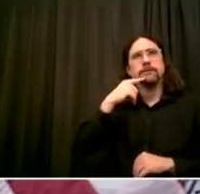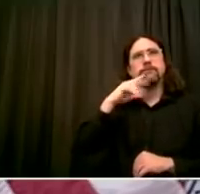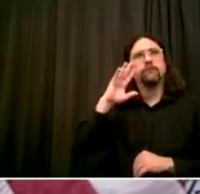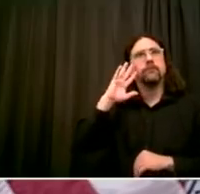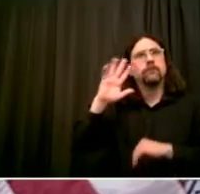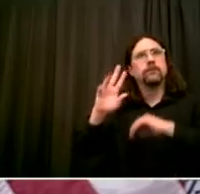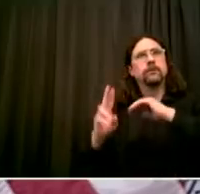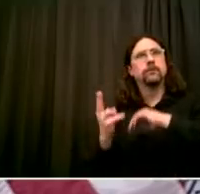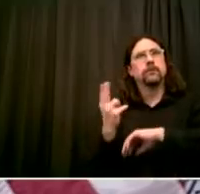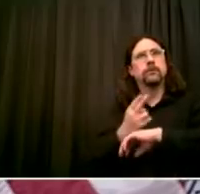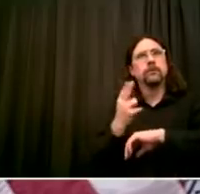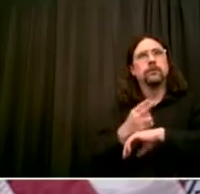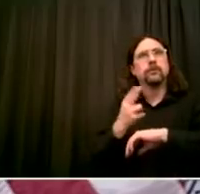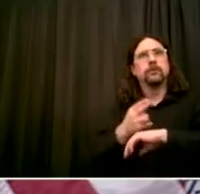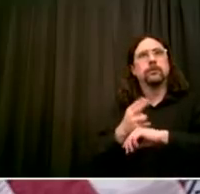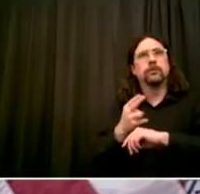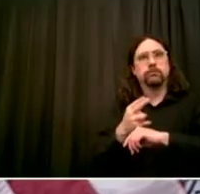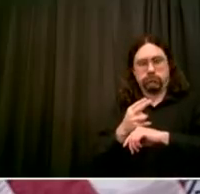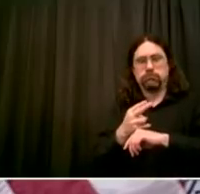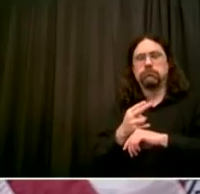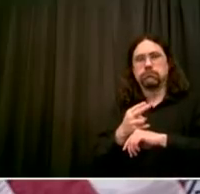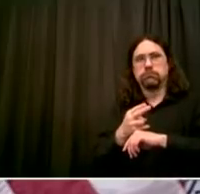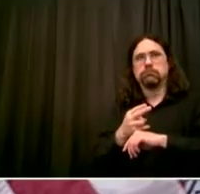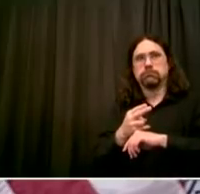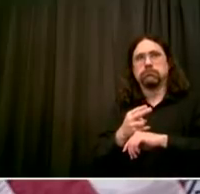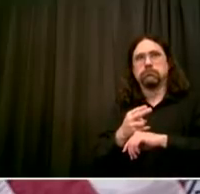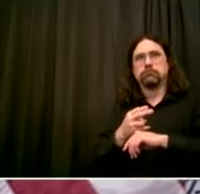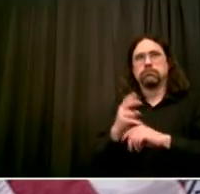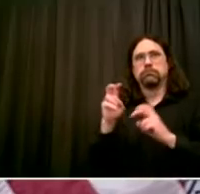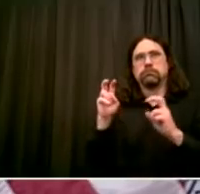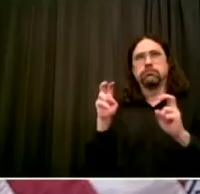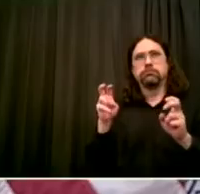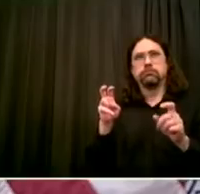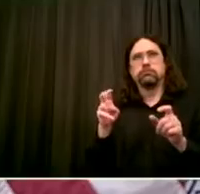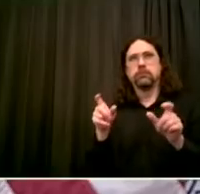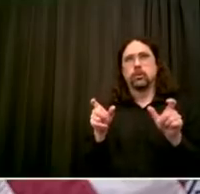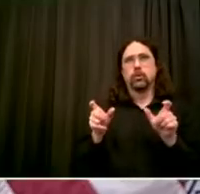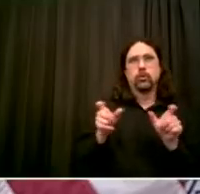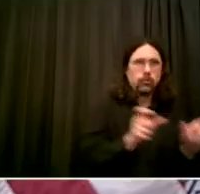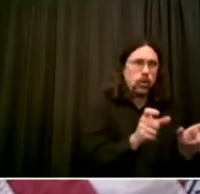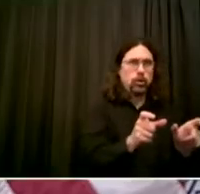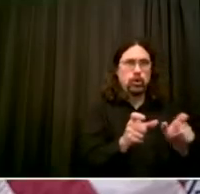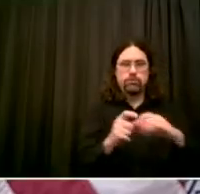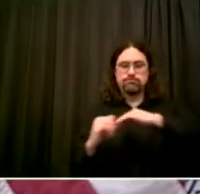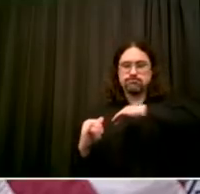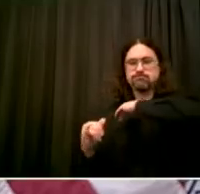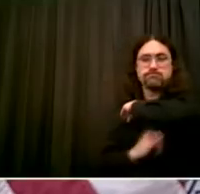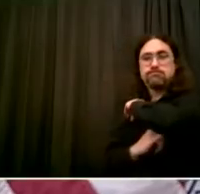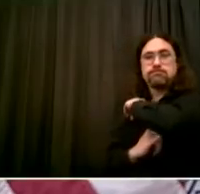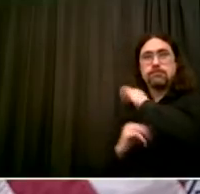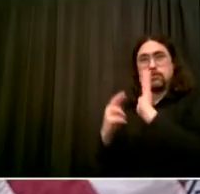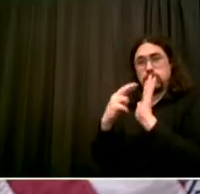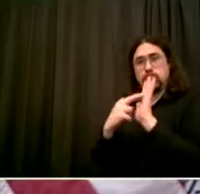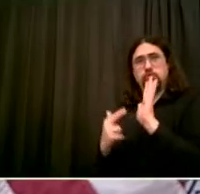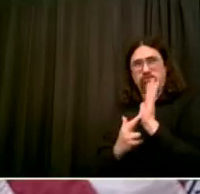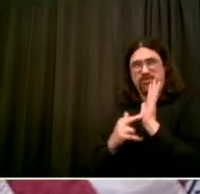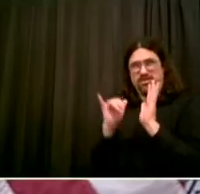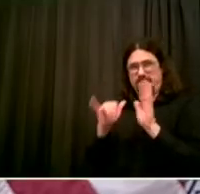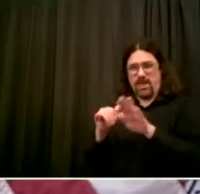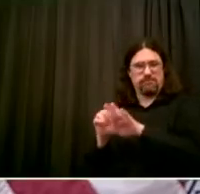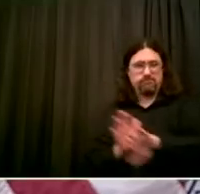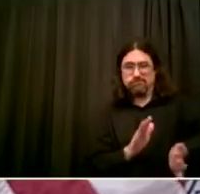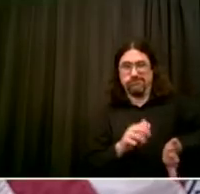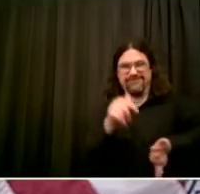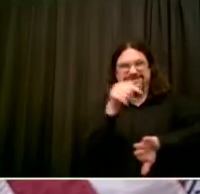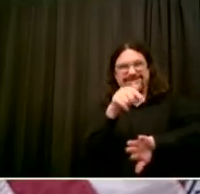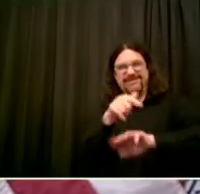what happens if someone refuses a hotel room for a variety of reasons? So let me start, David, and then we'll turn to Dr. Katz